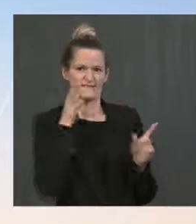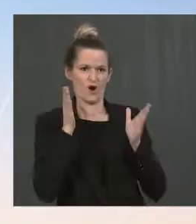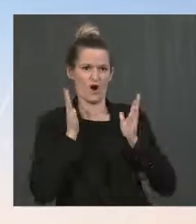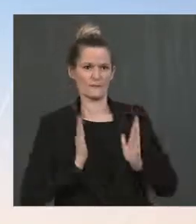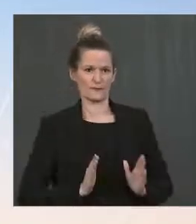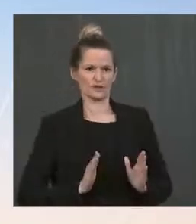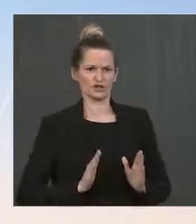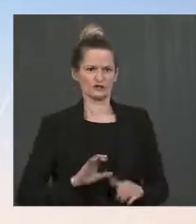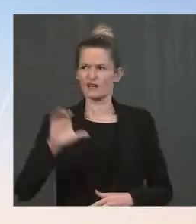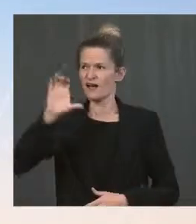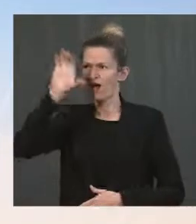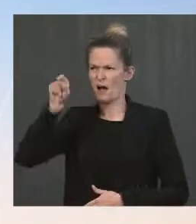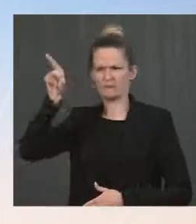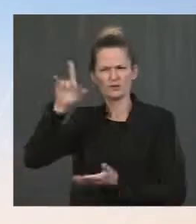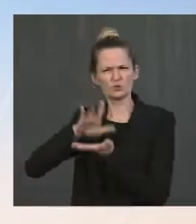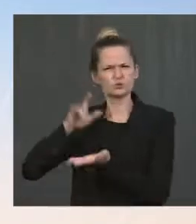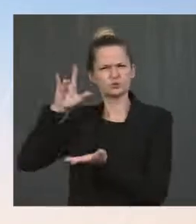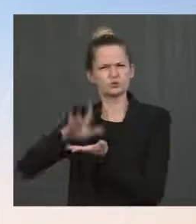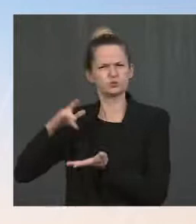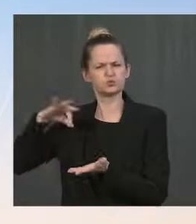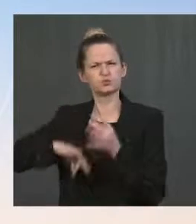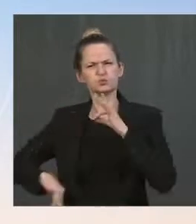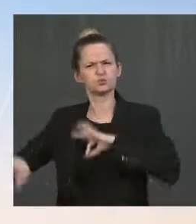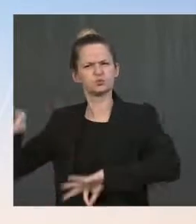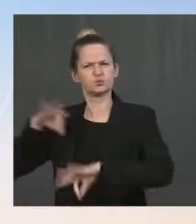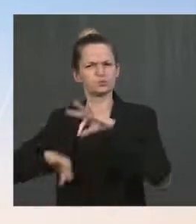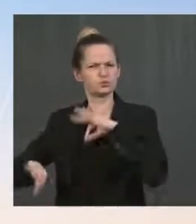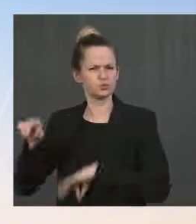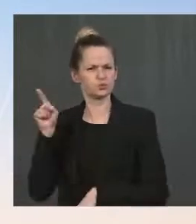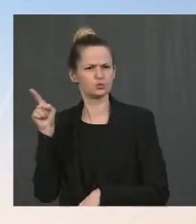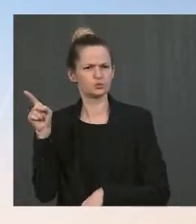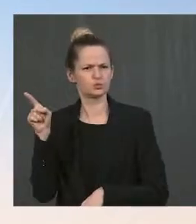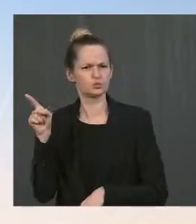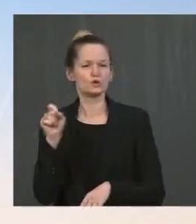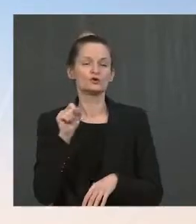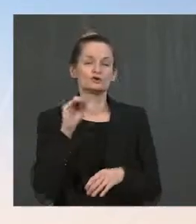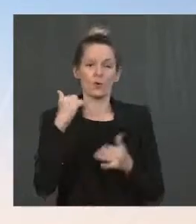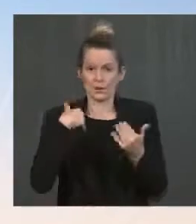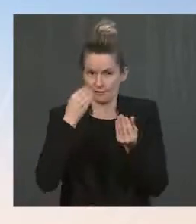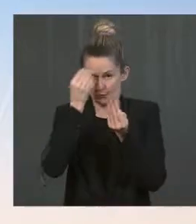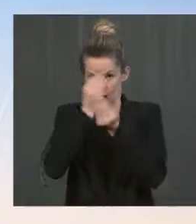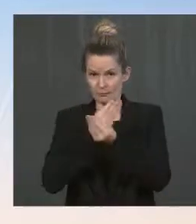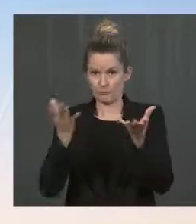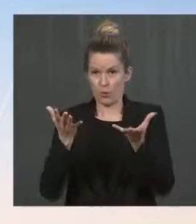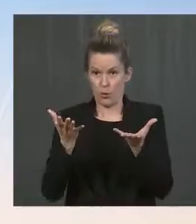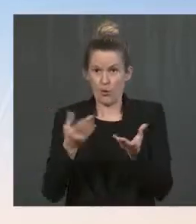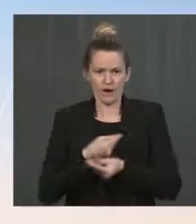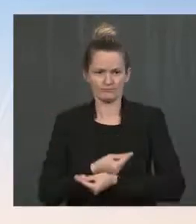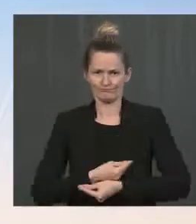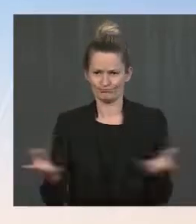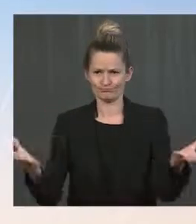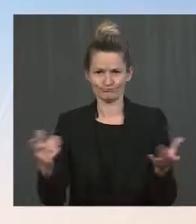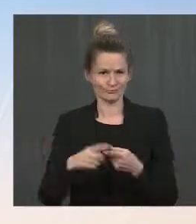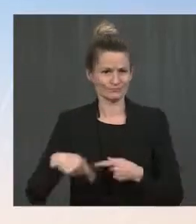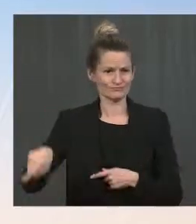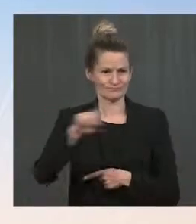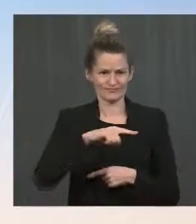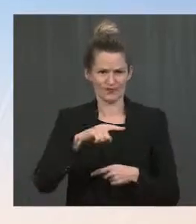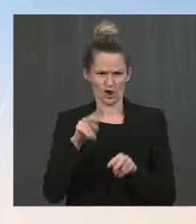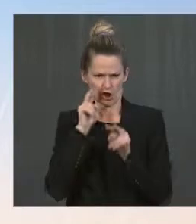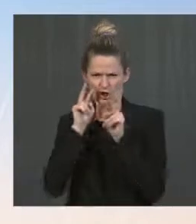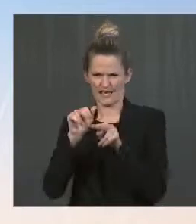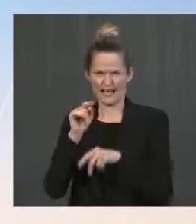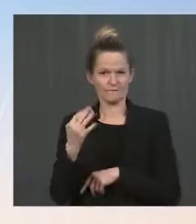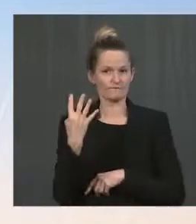The report that we've outlined today details that in these industries, the four top companies in these